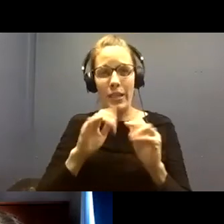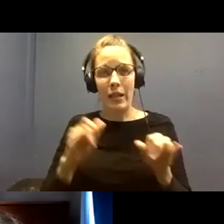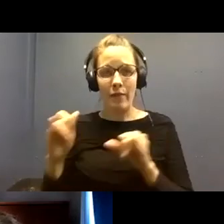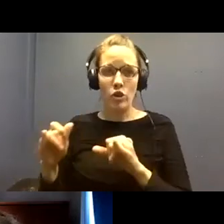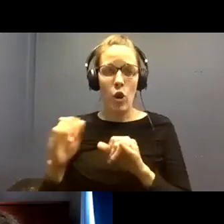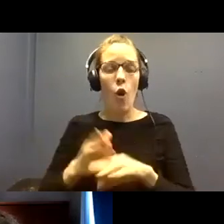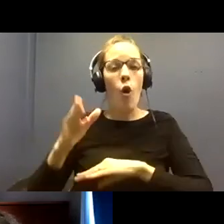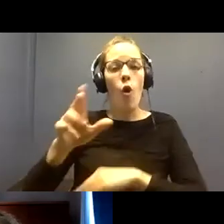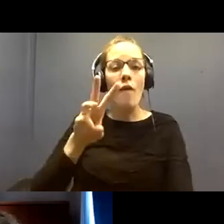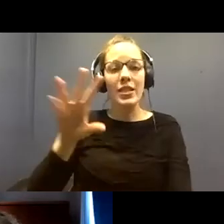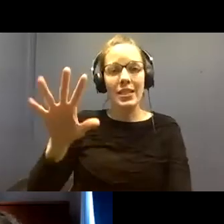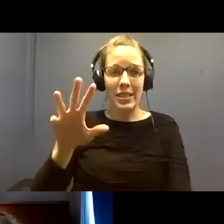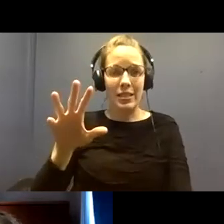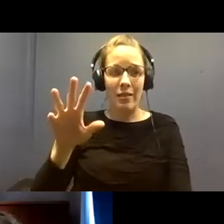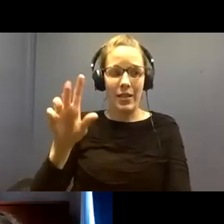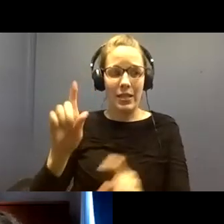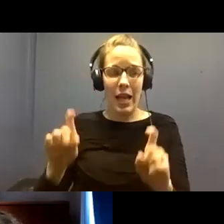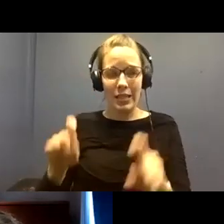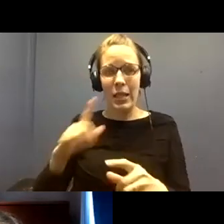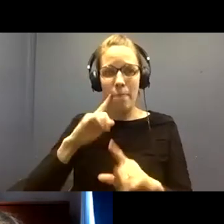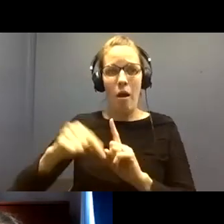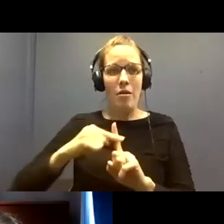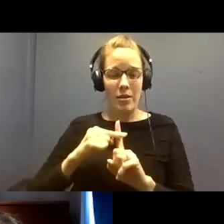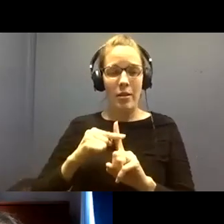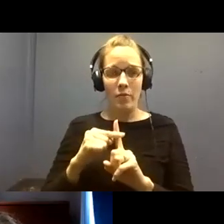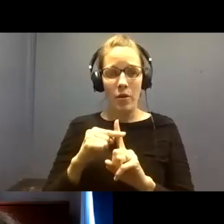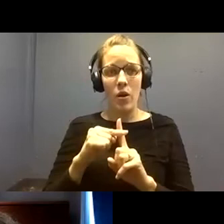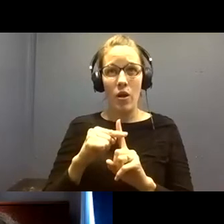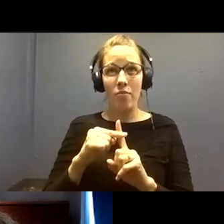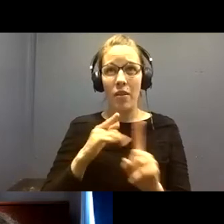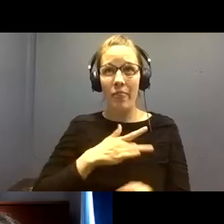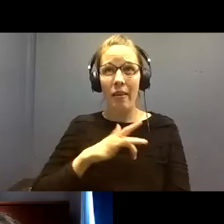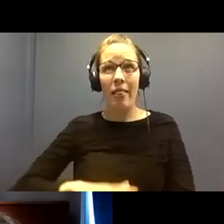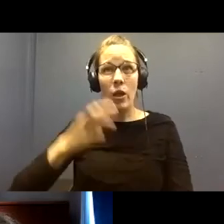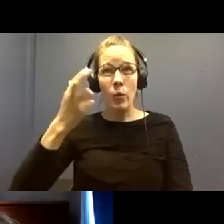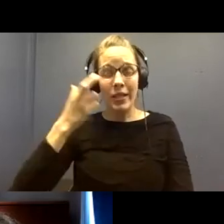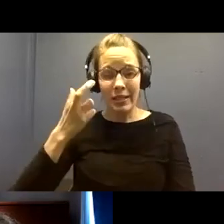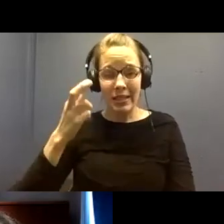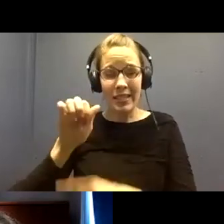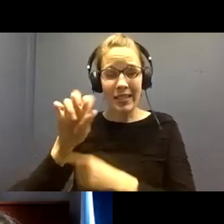over 65 that are testing positive. The likely reason,